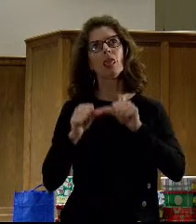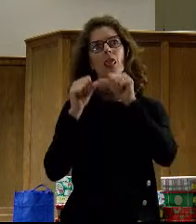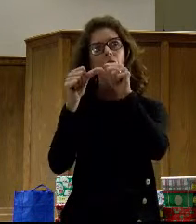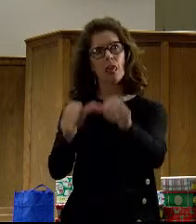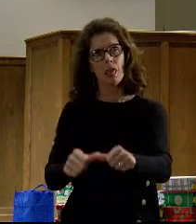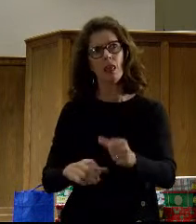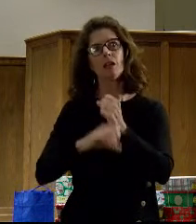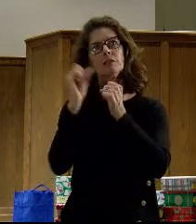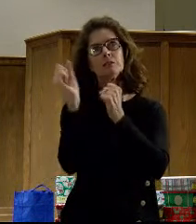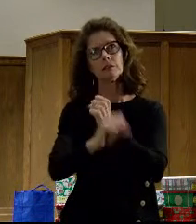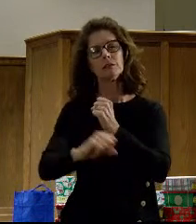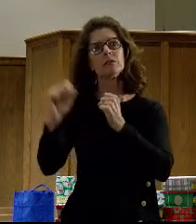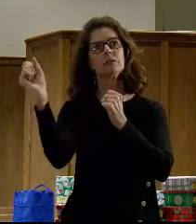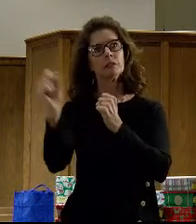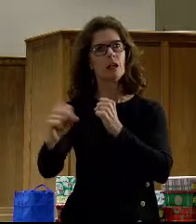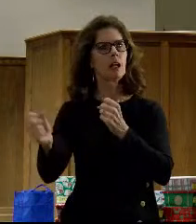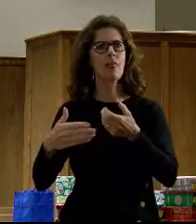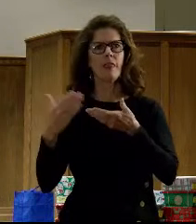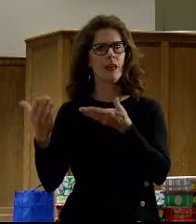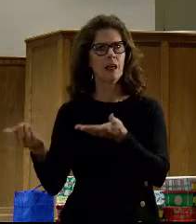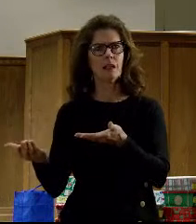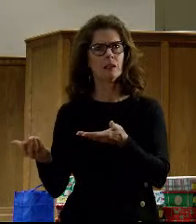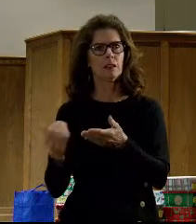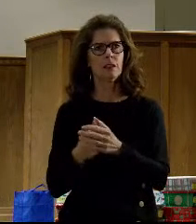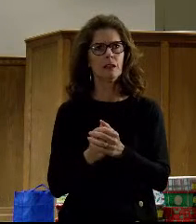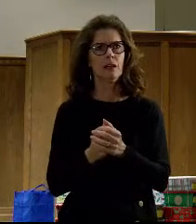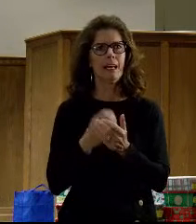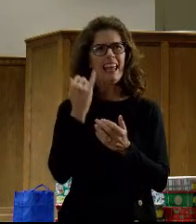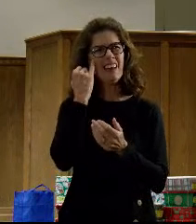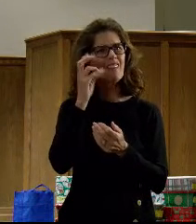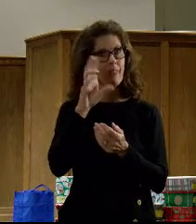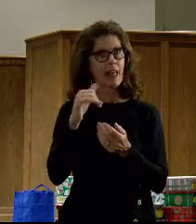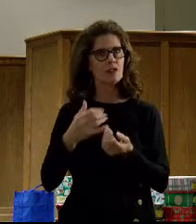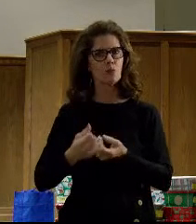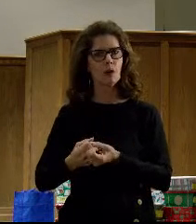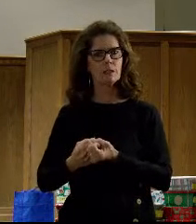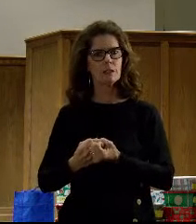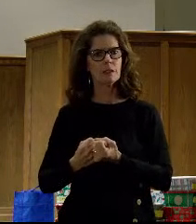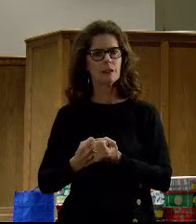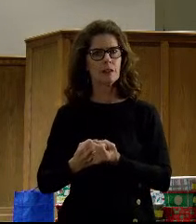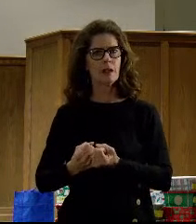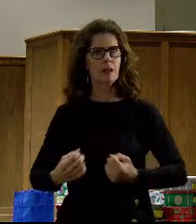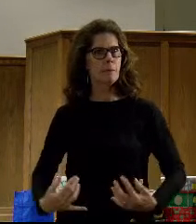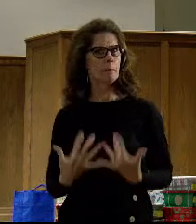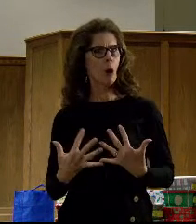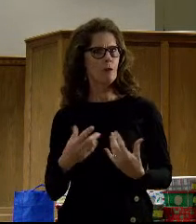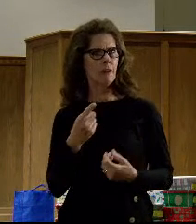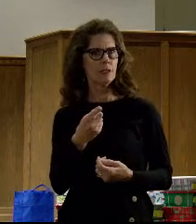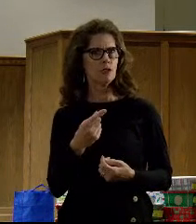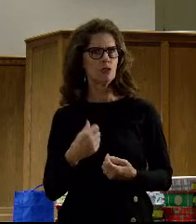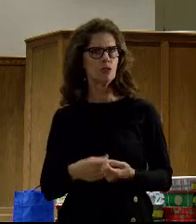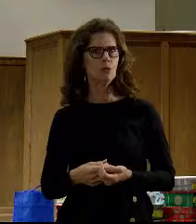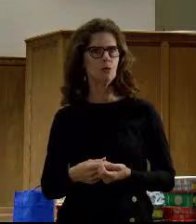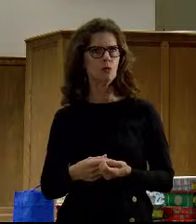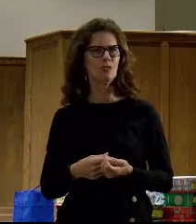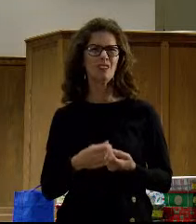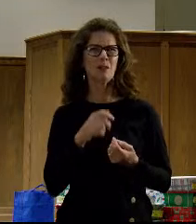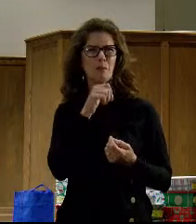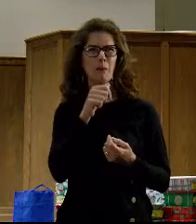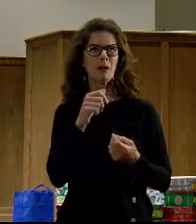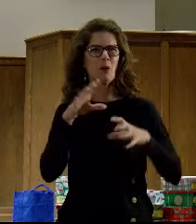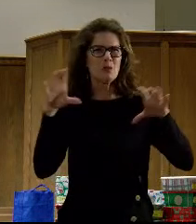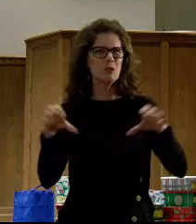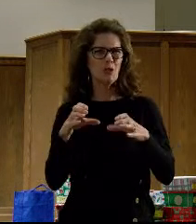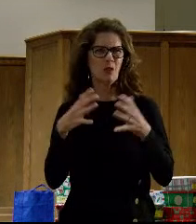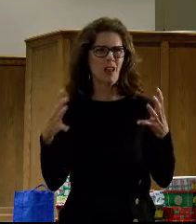we make anger this long-term motivator, well, number one, we don't get as much done, and then number two, we're